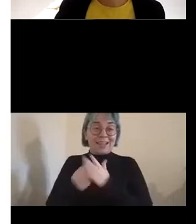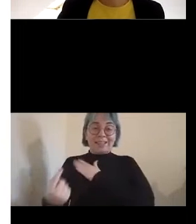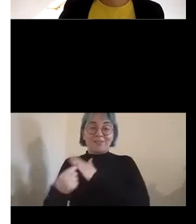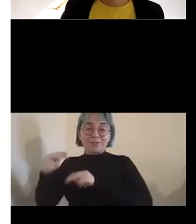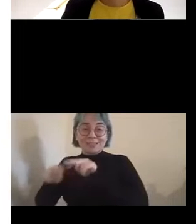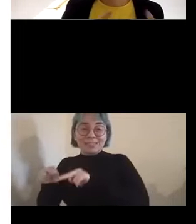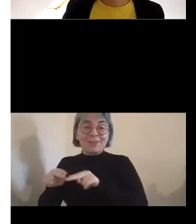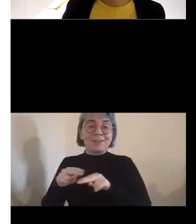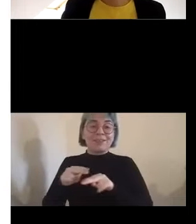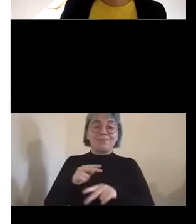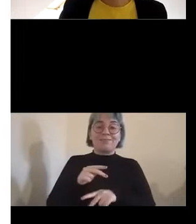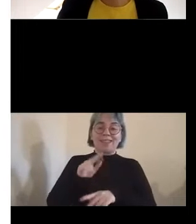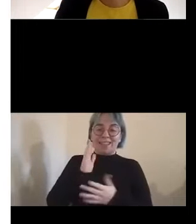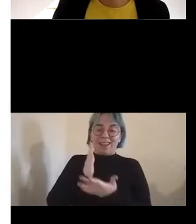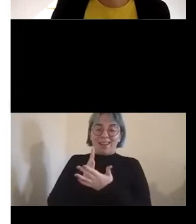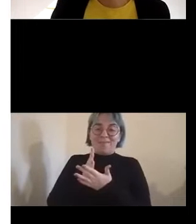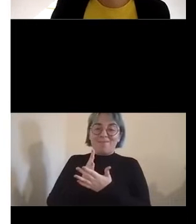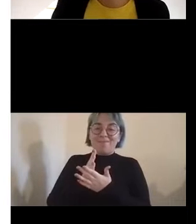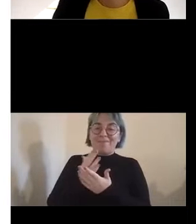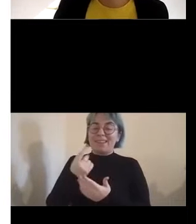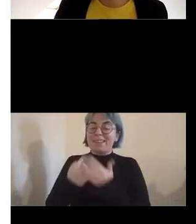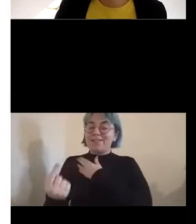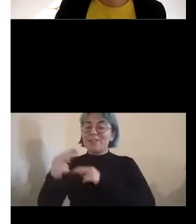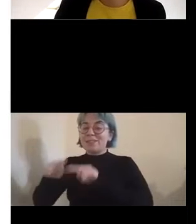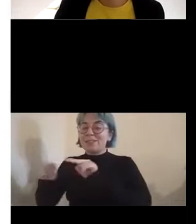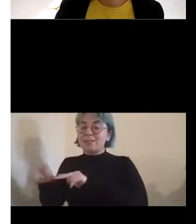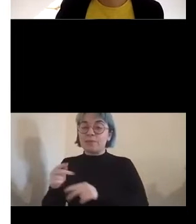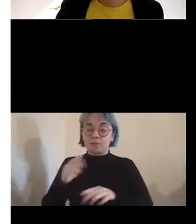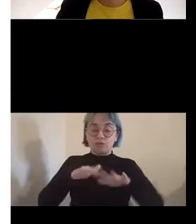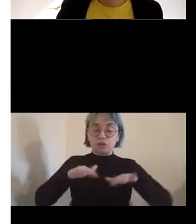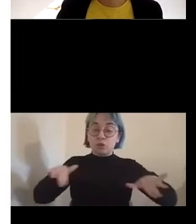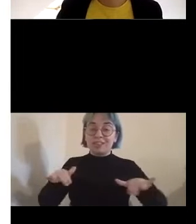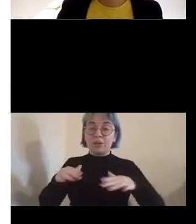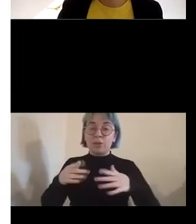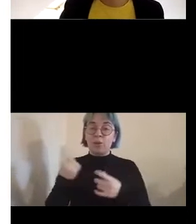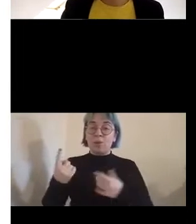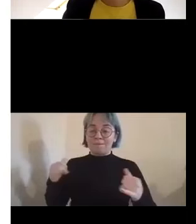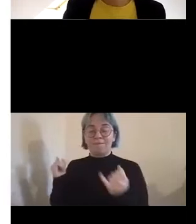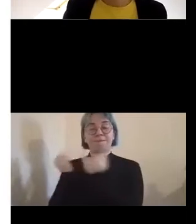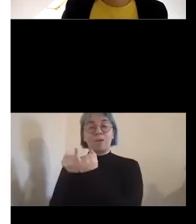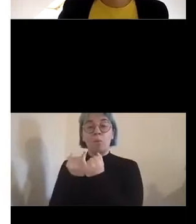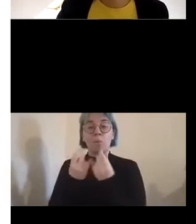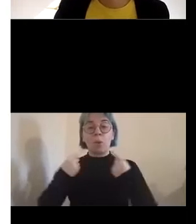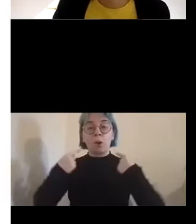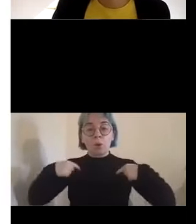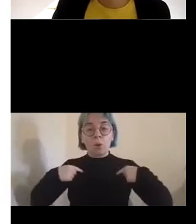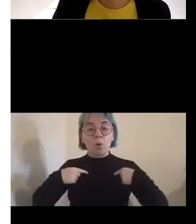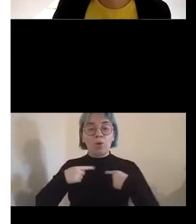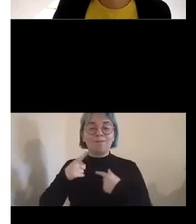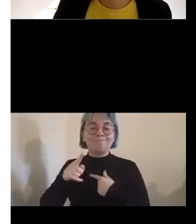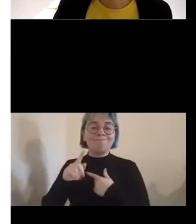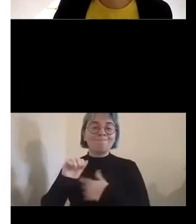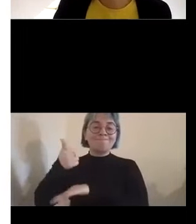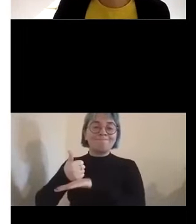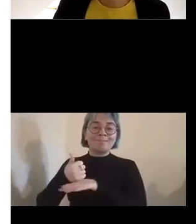which is really looking at the individual assessment of children in conflict with the law, which is based in the Article 7